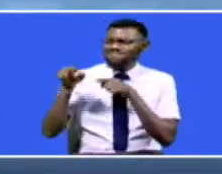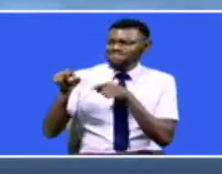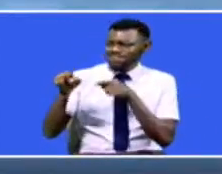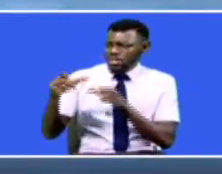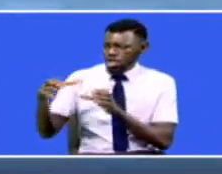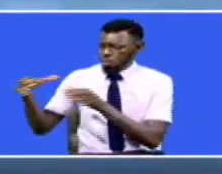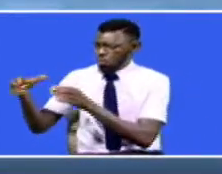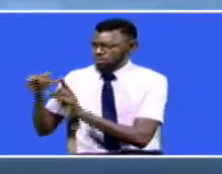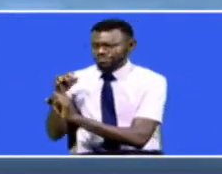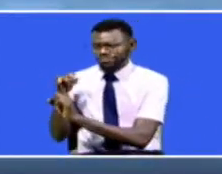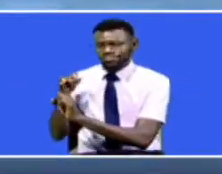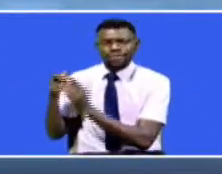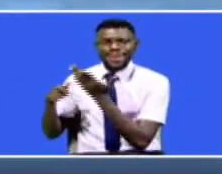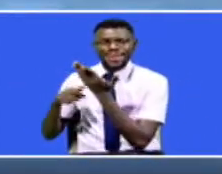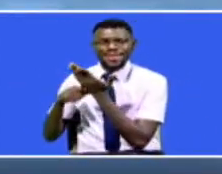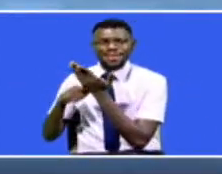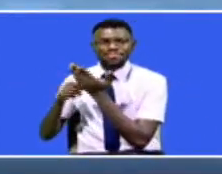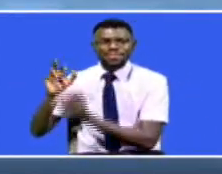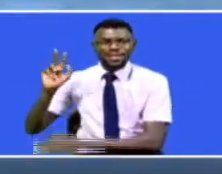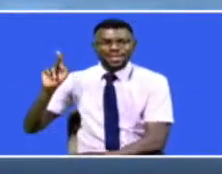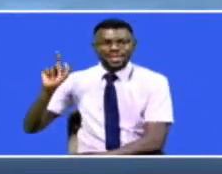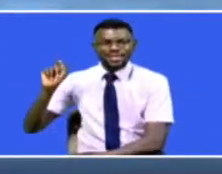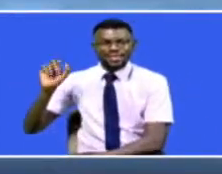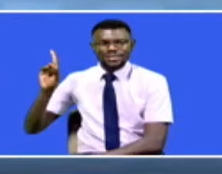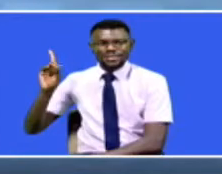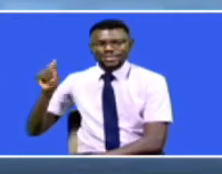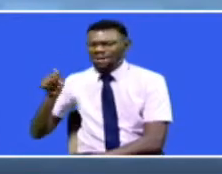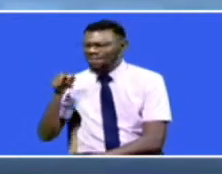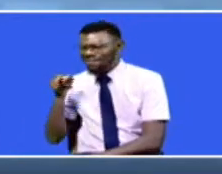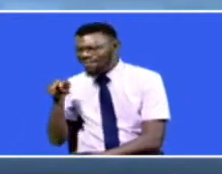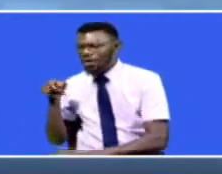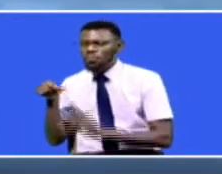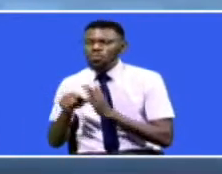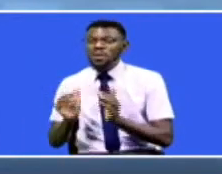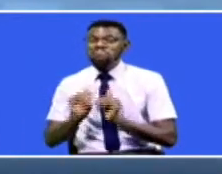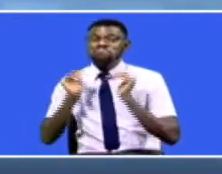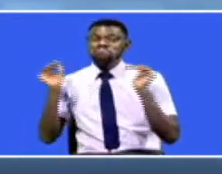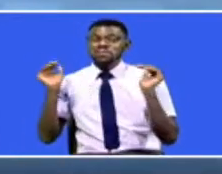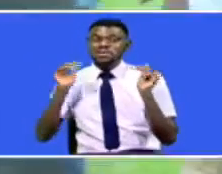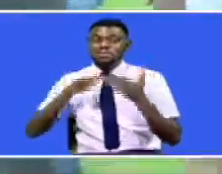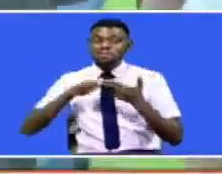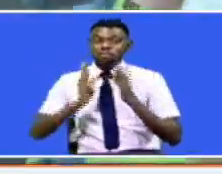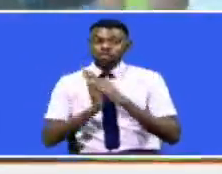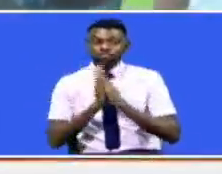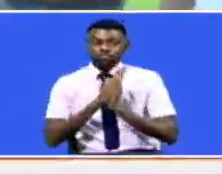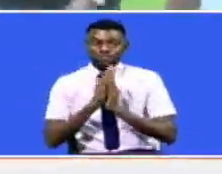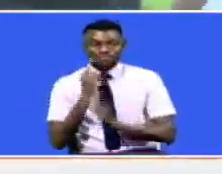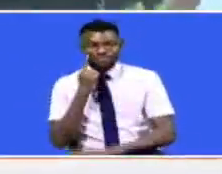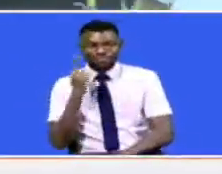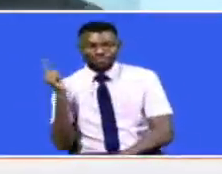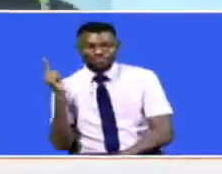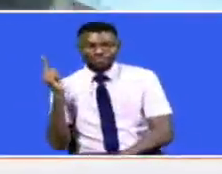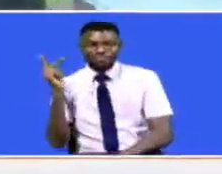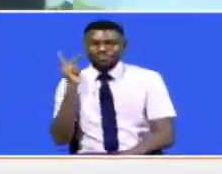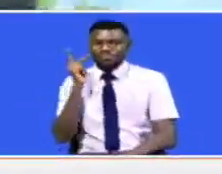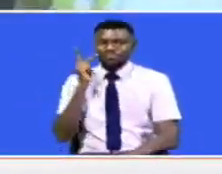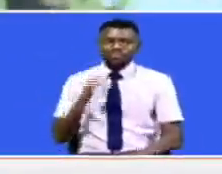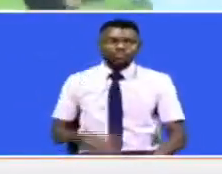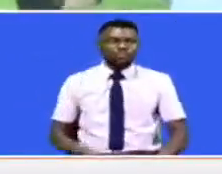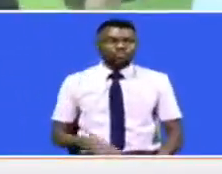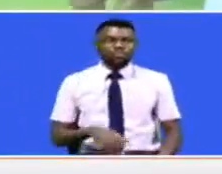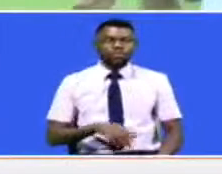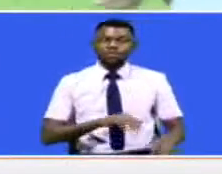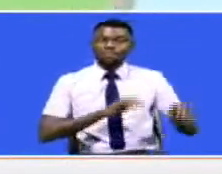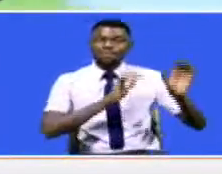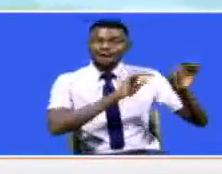Development Agency, blaming it for their woes. Ken Gashuhi tells us more. Tea farmers may soon reap big from their sweat